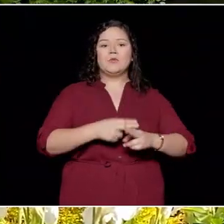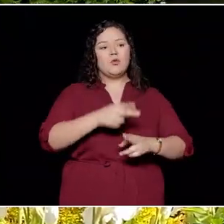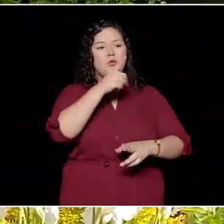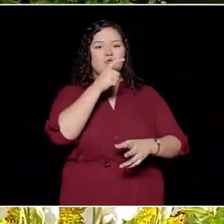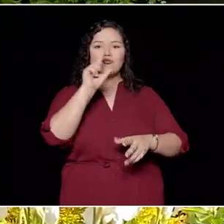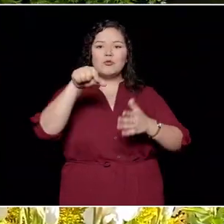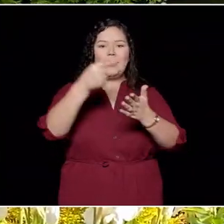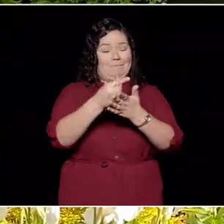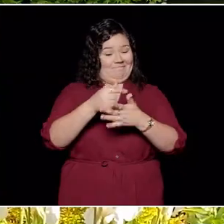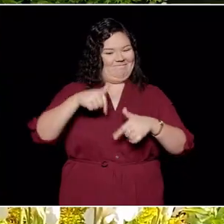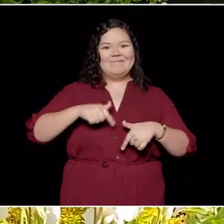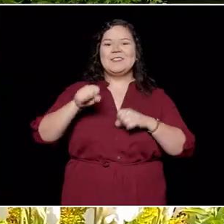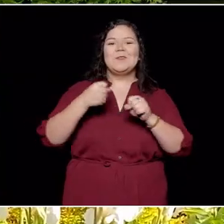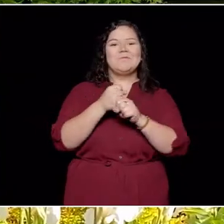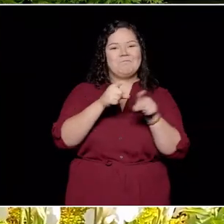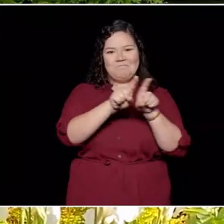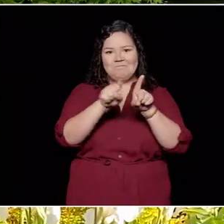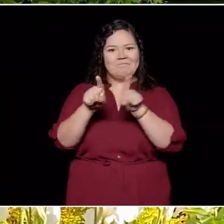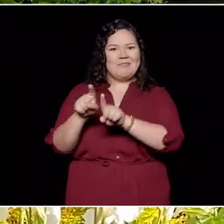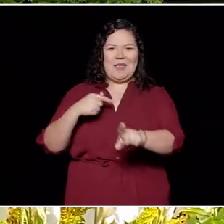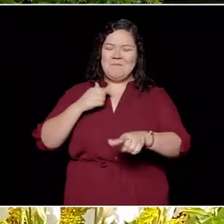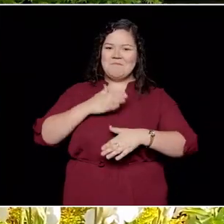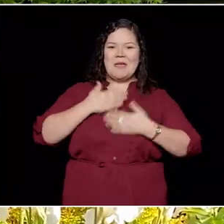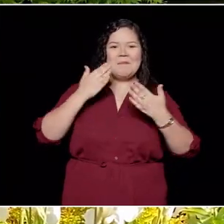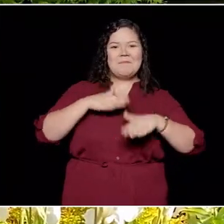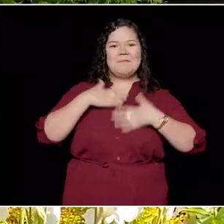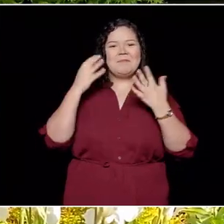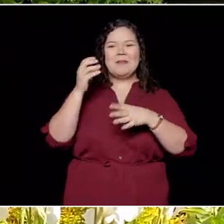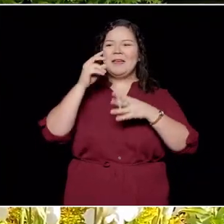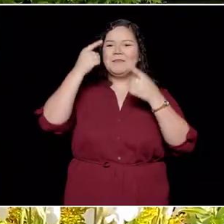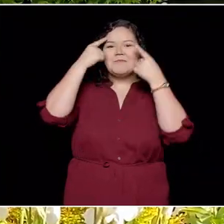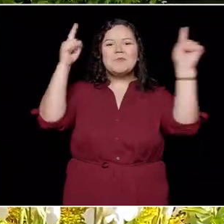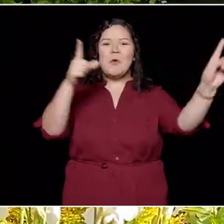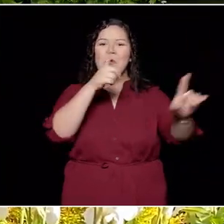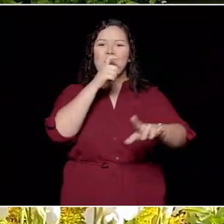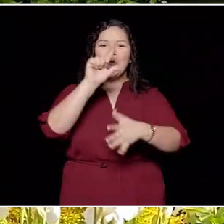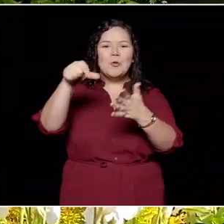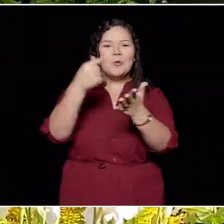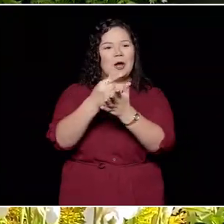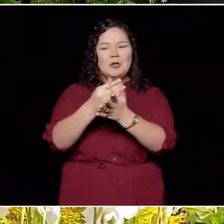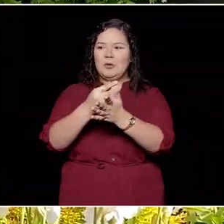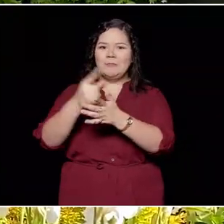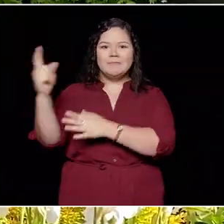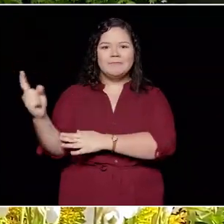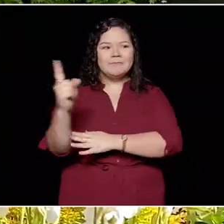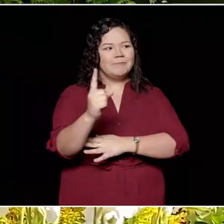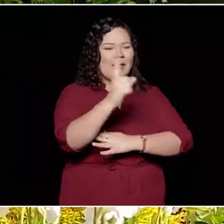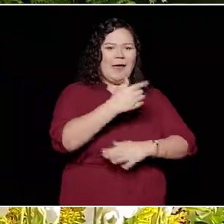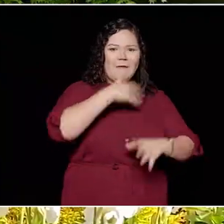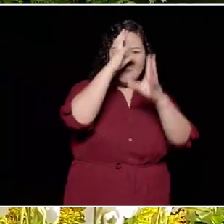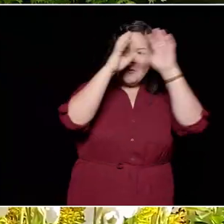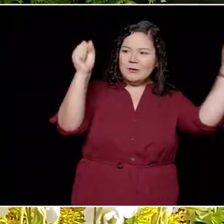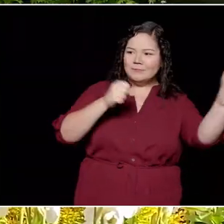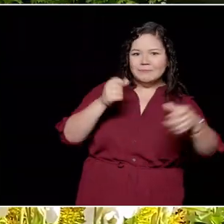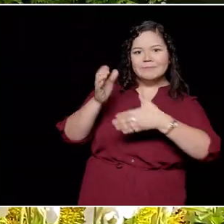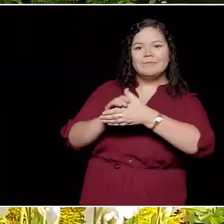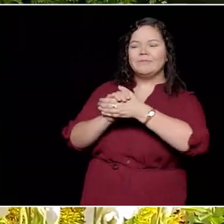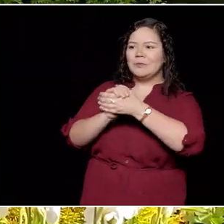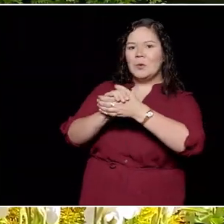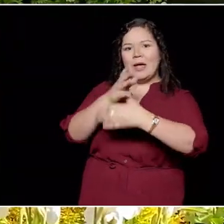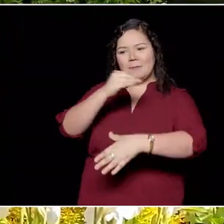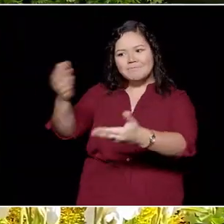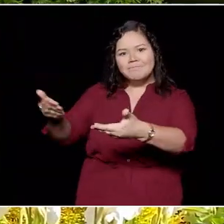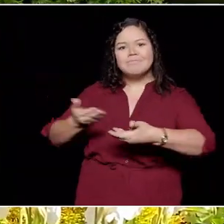joyfully anticipated reading your names as you crossed the stage to have the president congratulate and admit you.